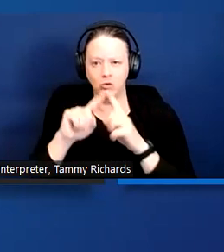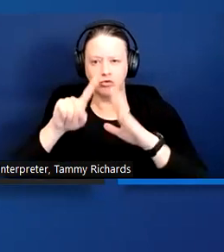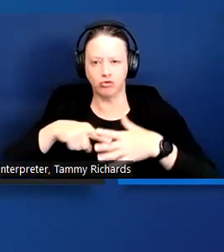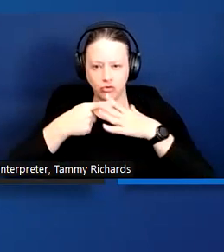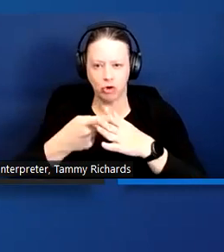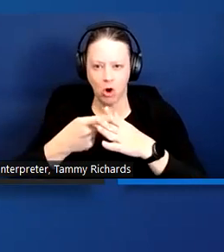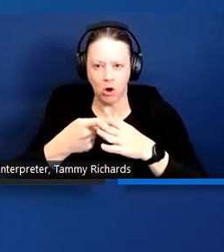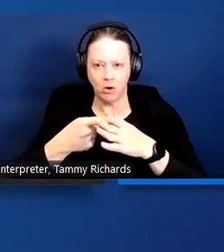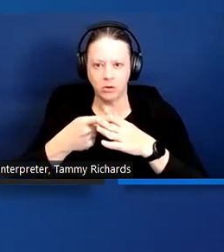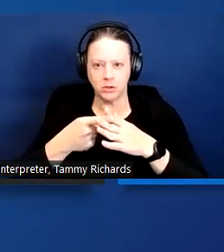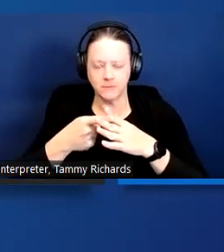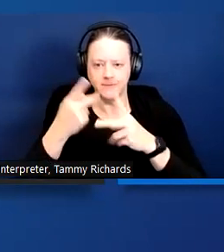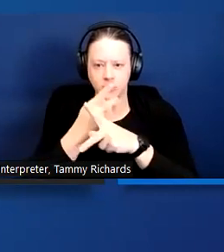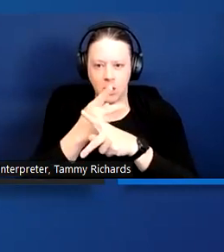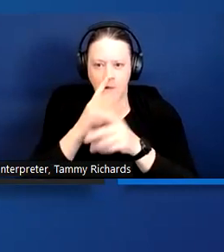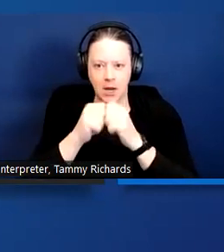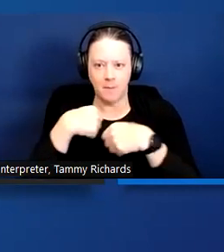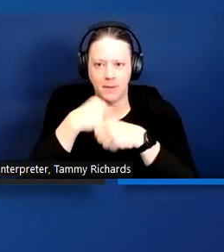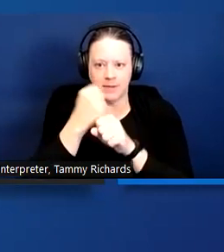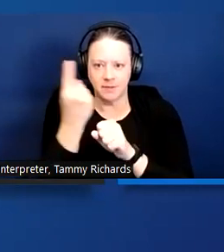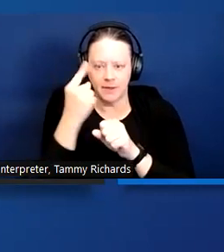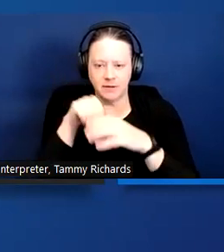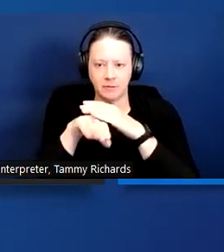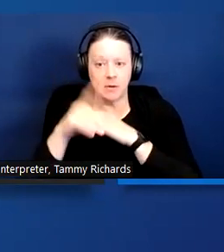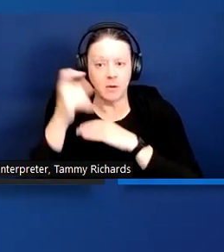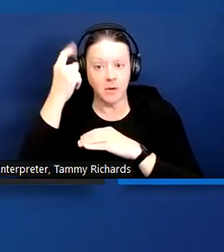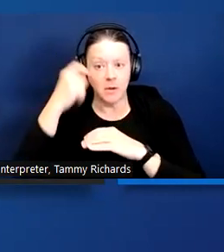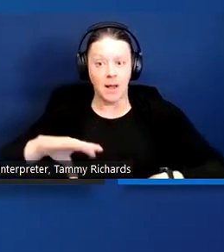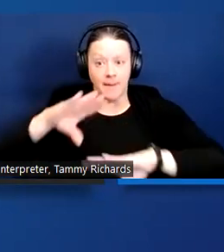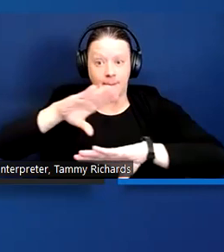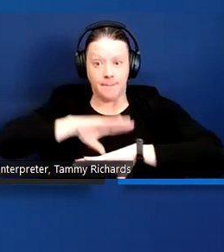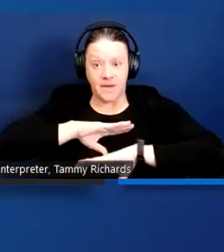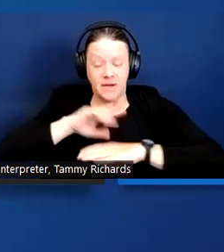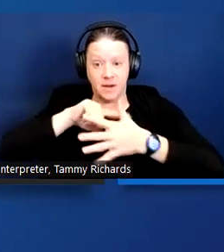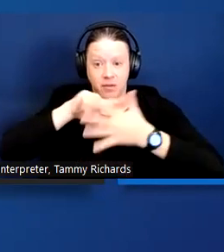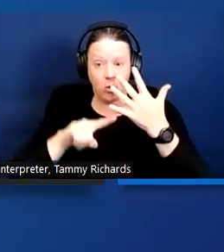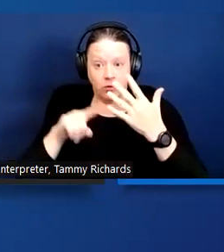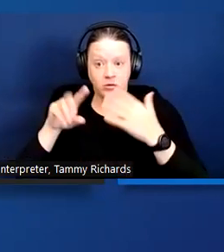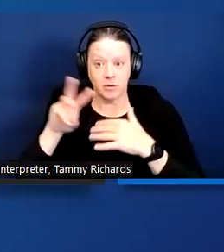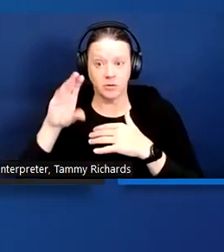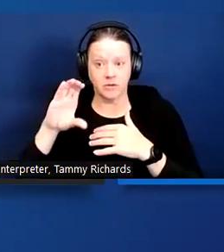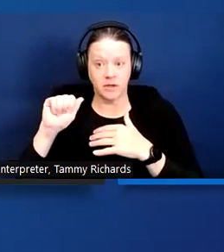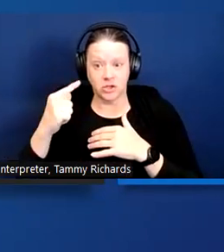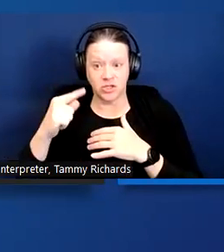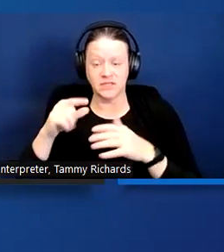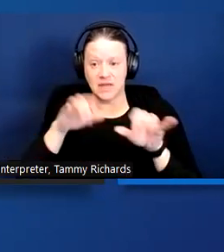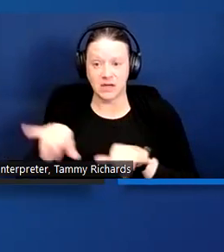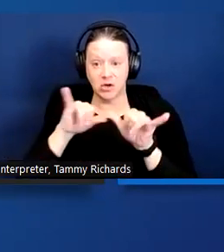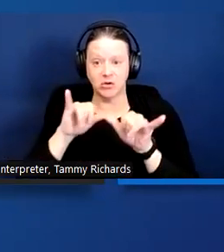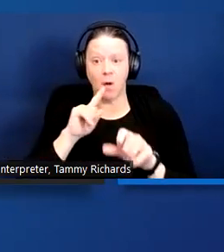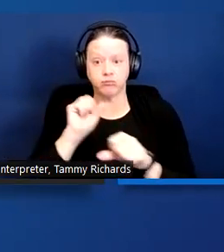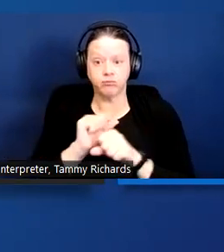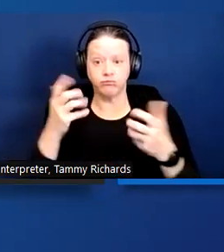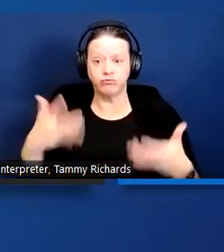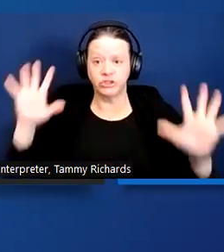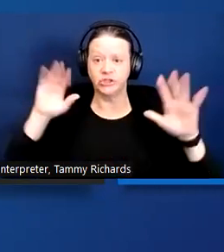something accessible. I do need to note that just meeting those standards doesn't guarantee accessibility. There's so